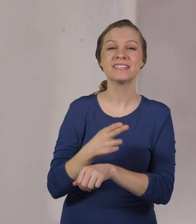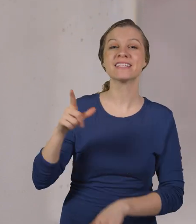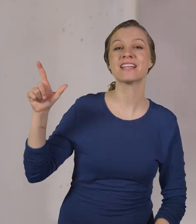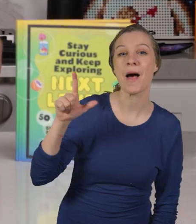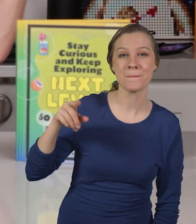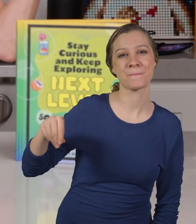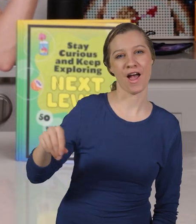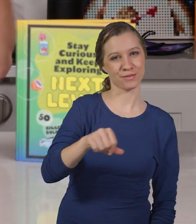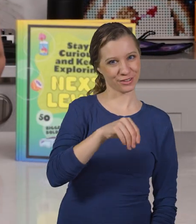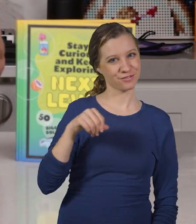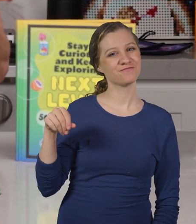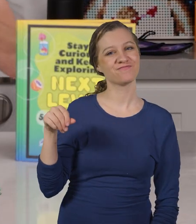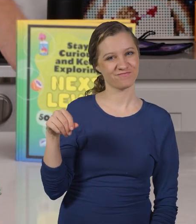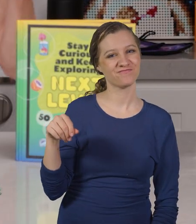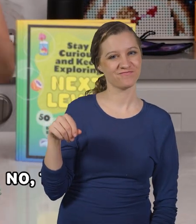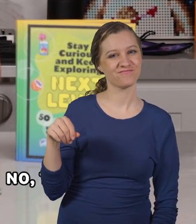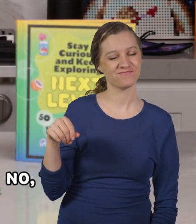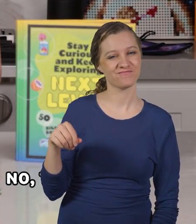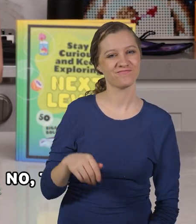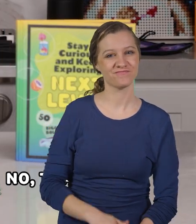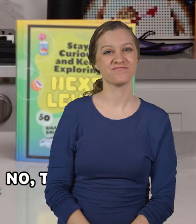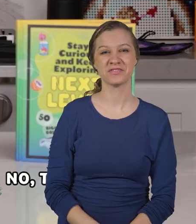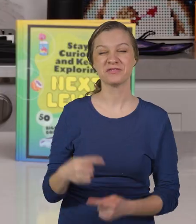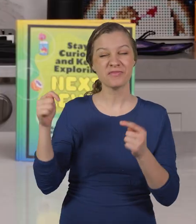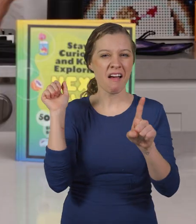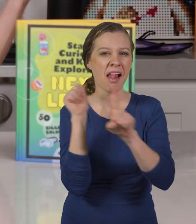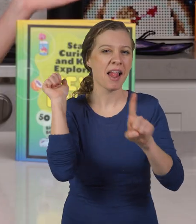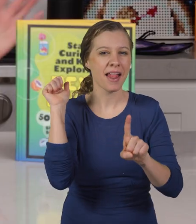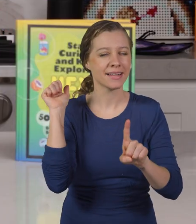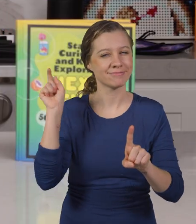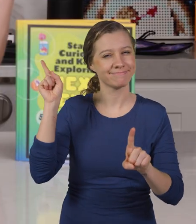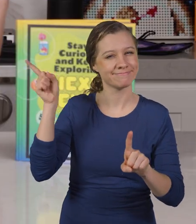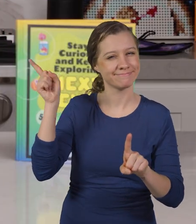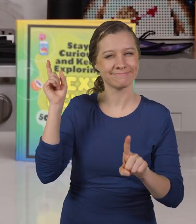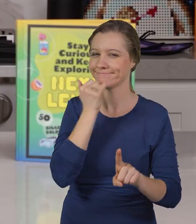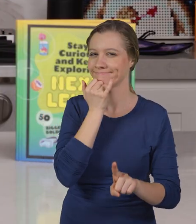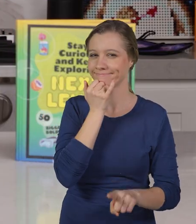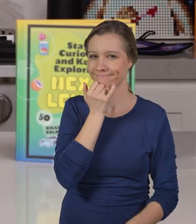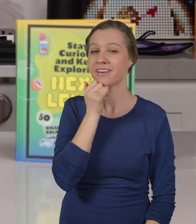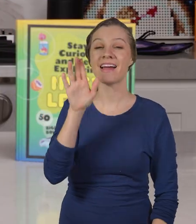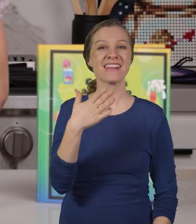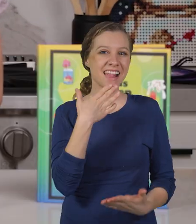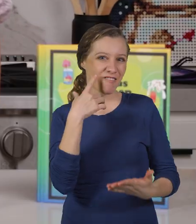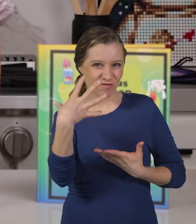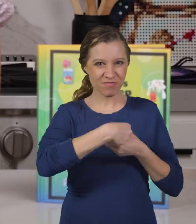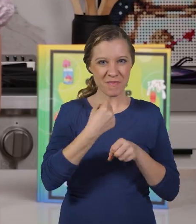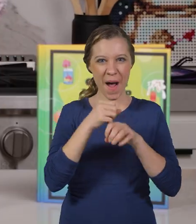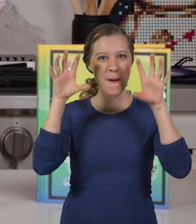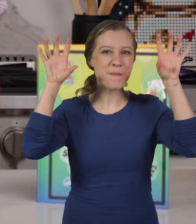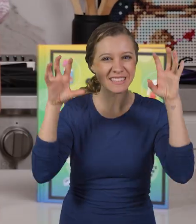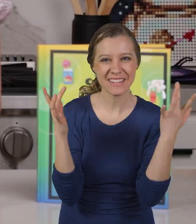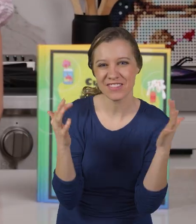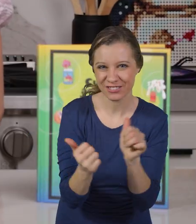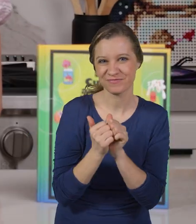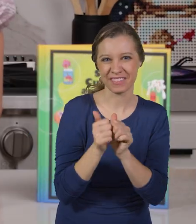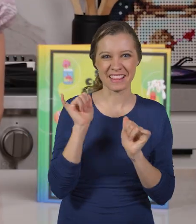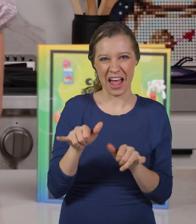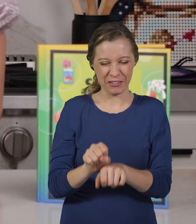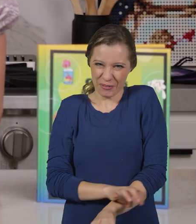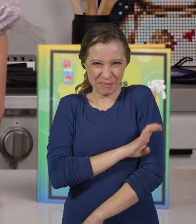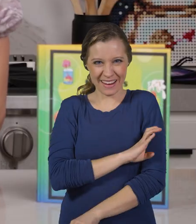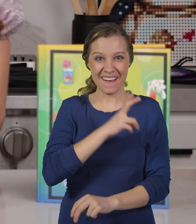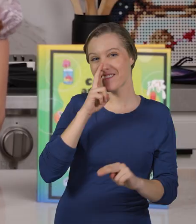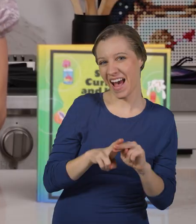you. Thanks for making Monster Fingers with me. That was creepy and fun and delightful. If you like this one, be sure to check out